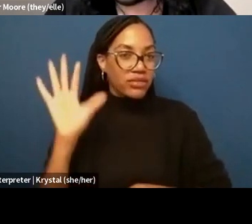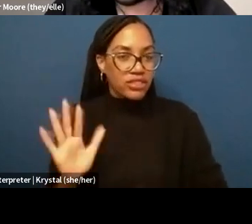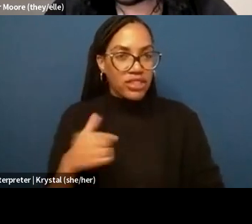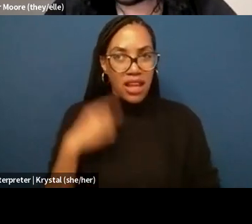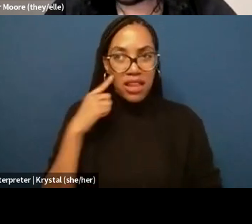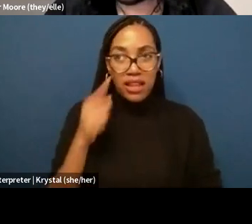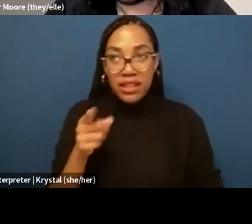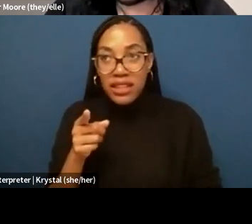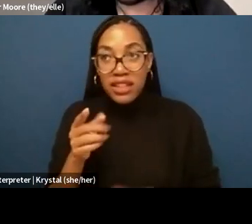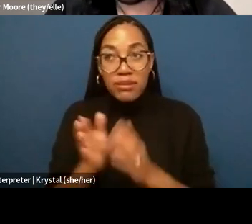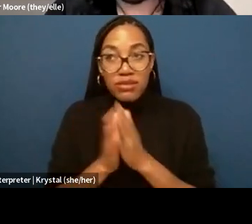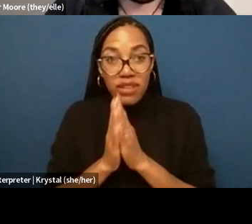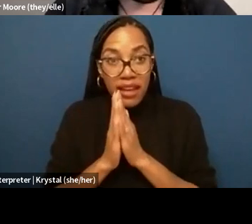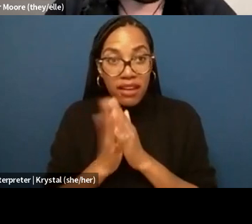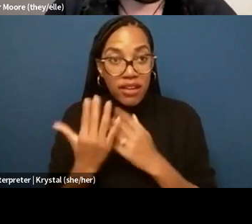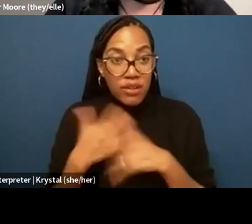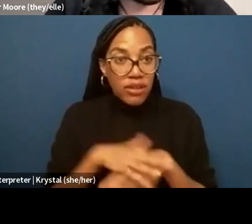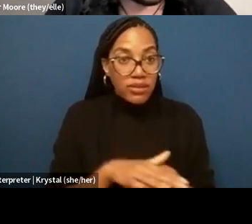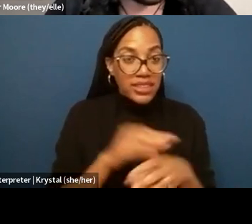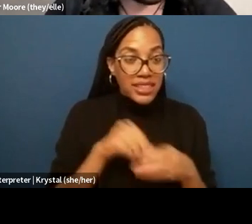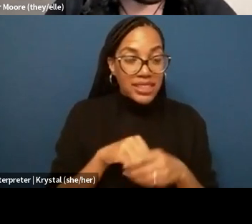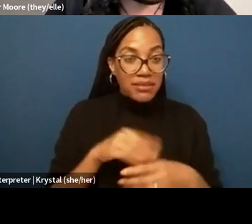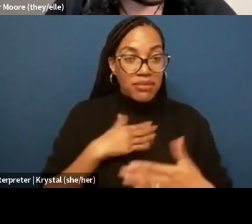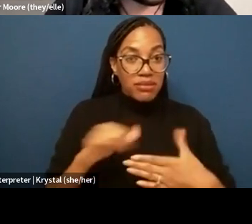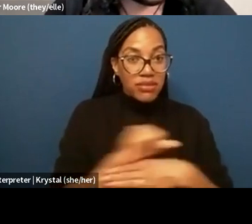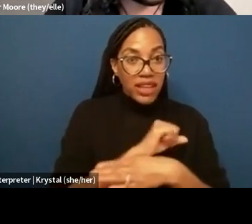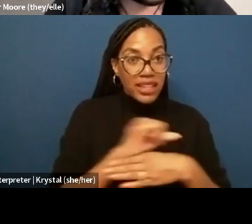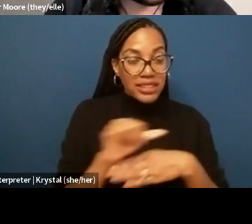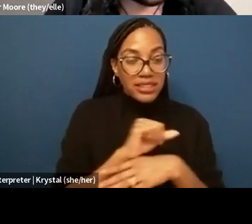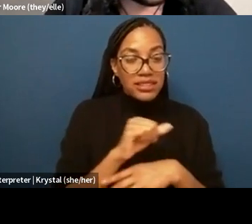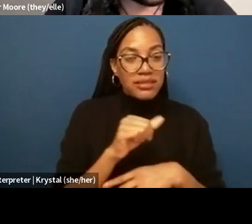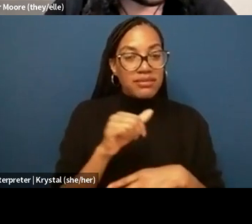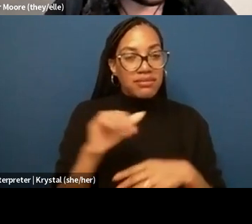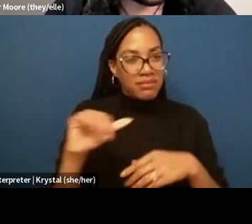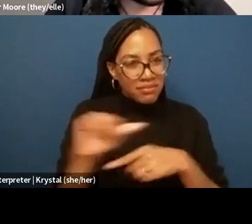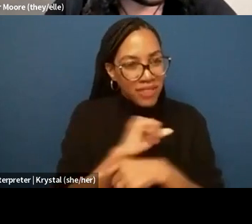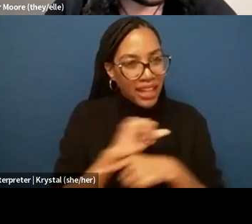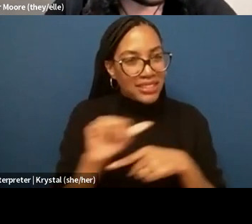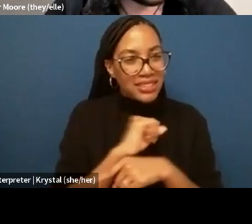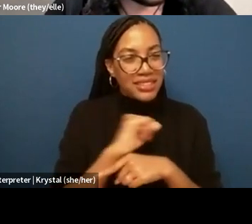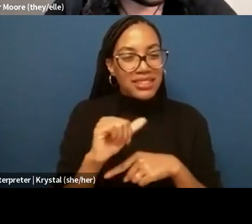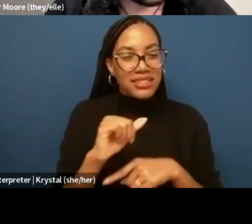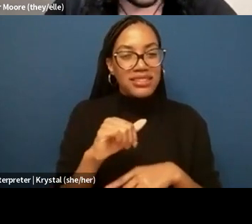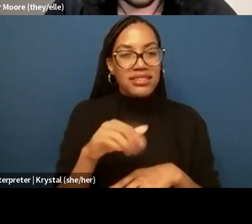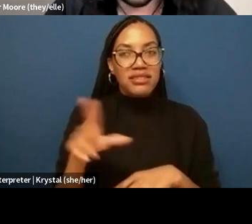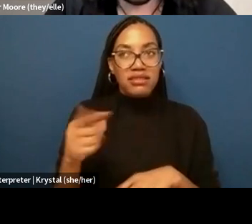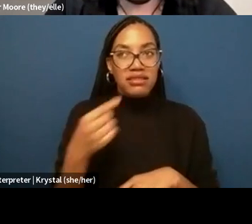be incorporating prayer in practice that is with movement folks? And I'm like, yeah, that's what's